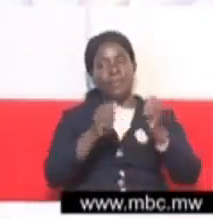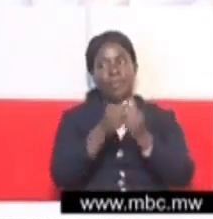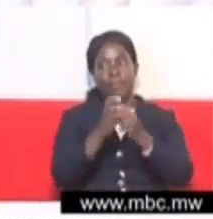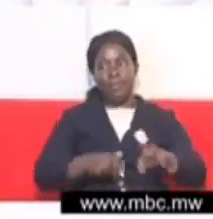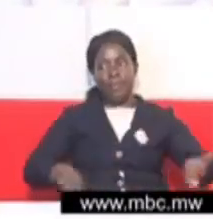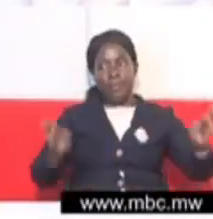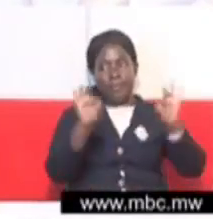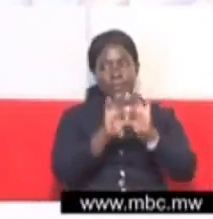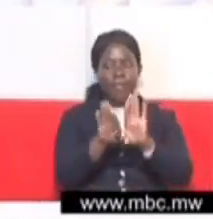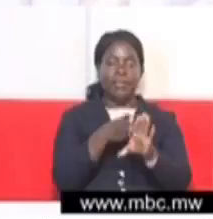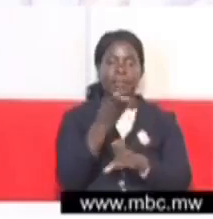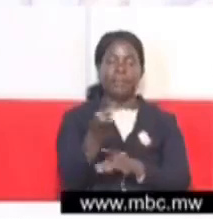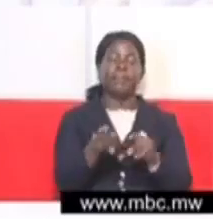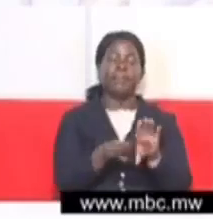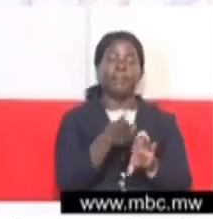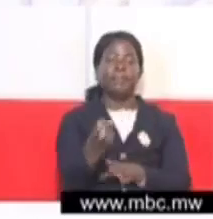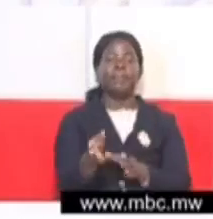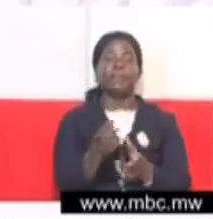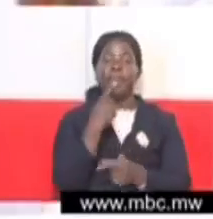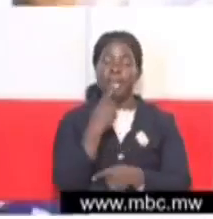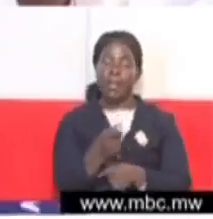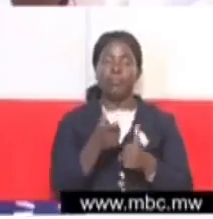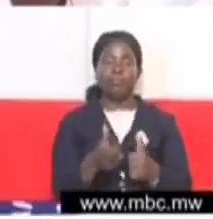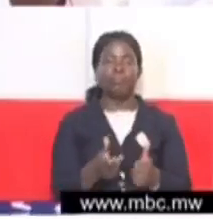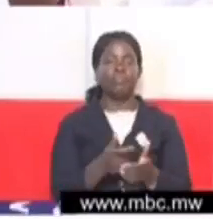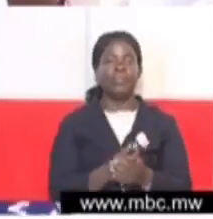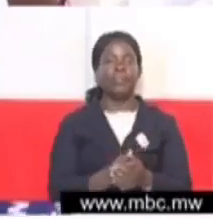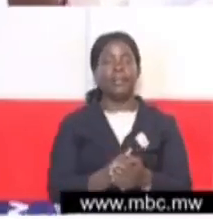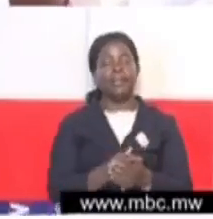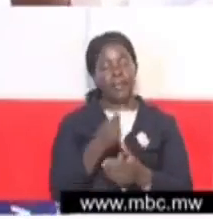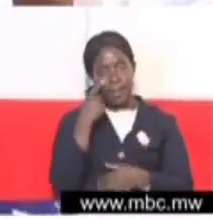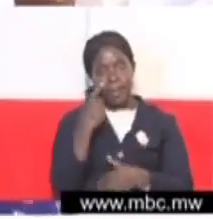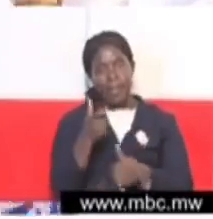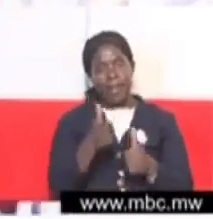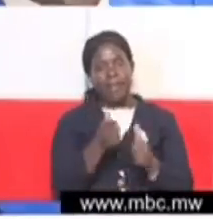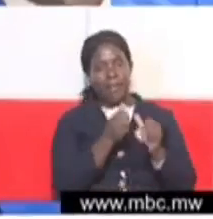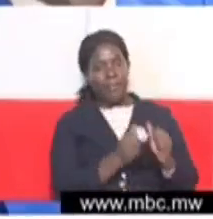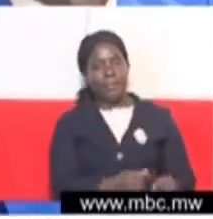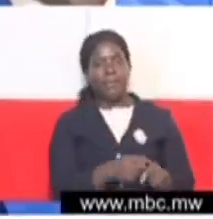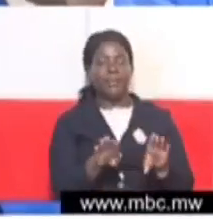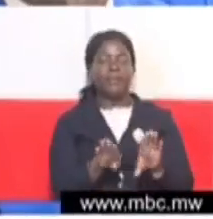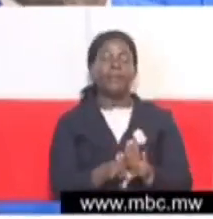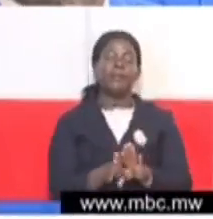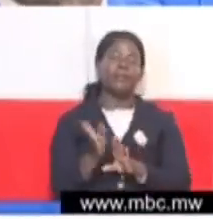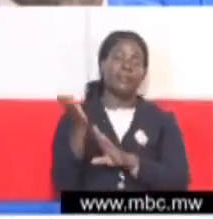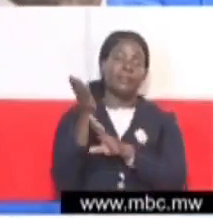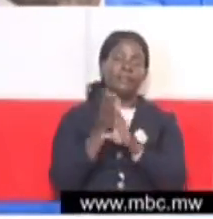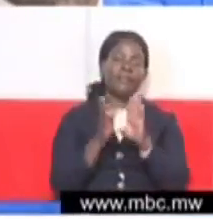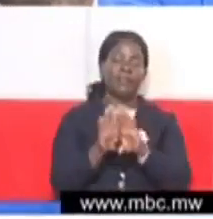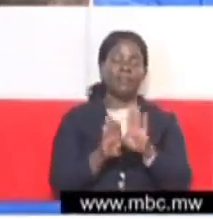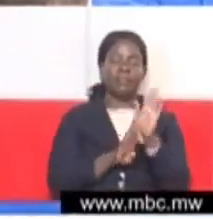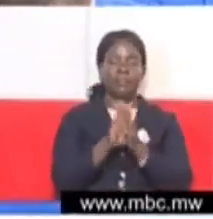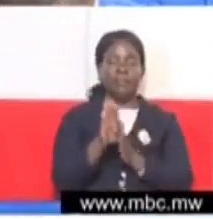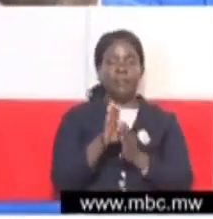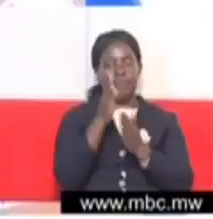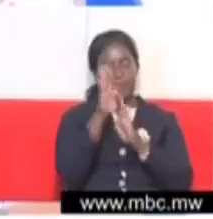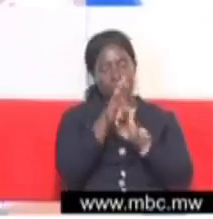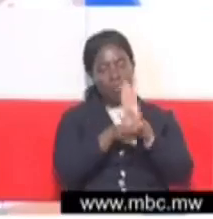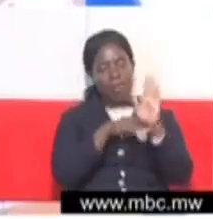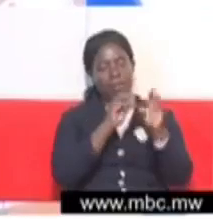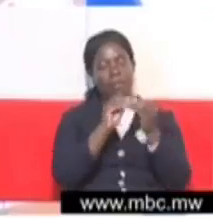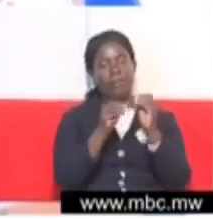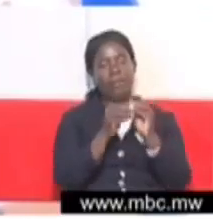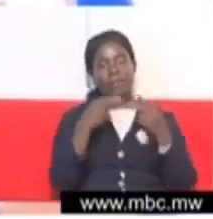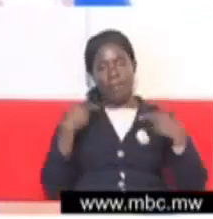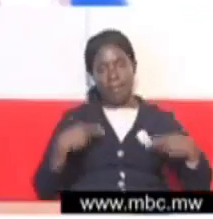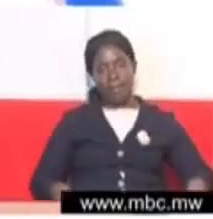in uniting the church. He says Kaulanda has facilitated implementation of different developmental projects in health,